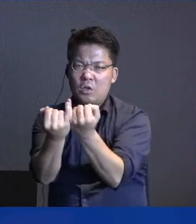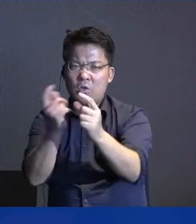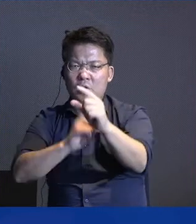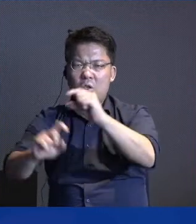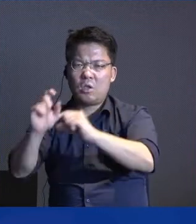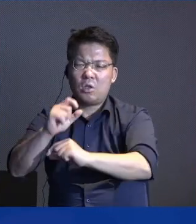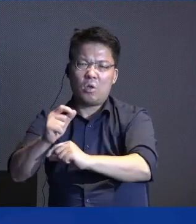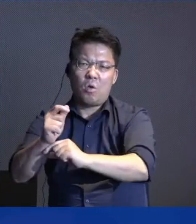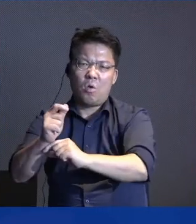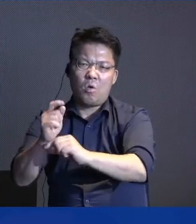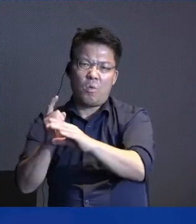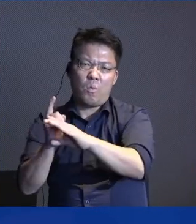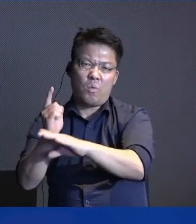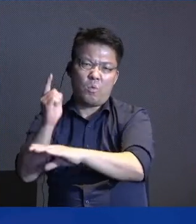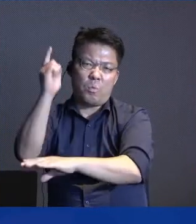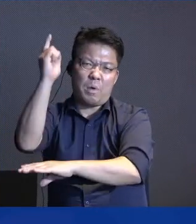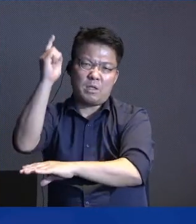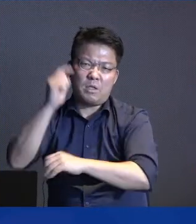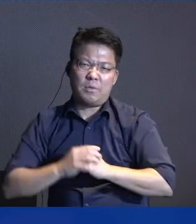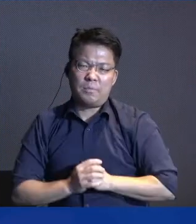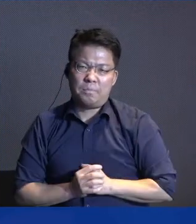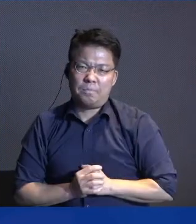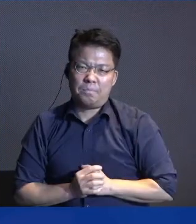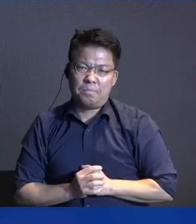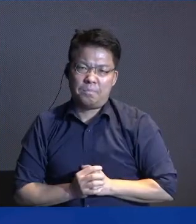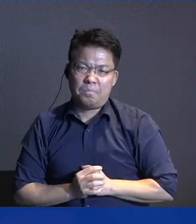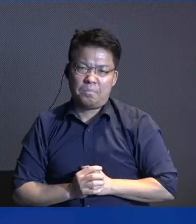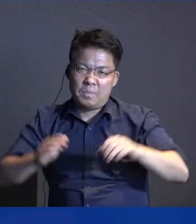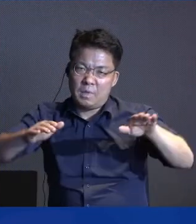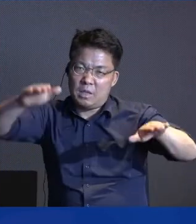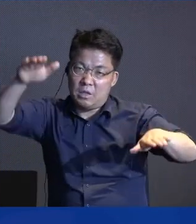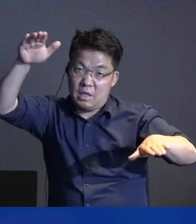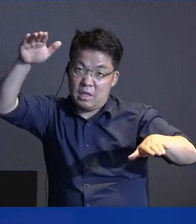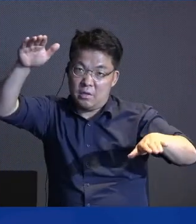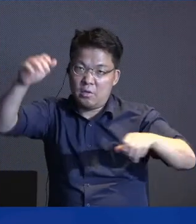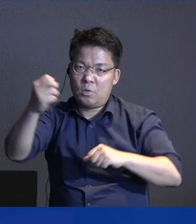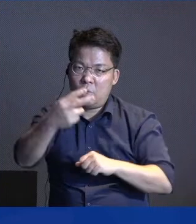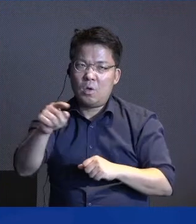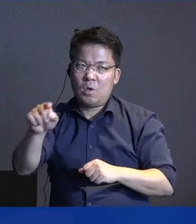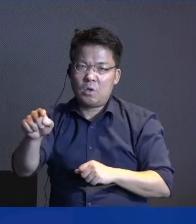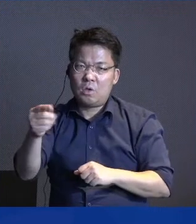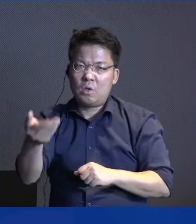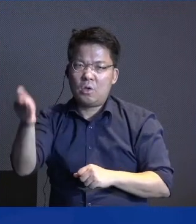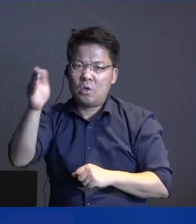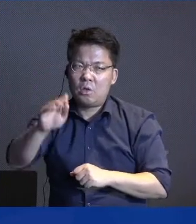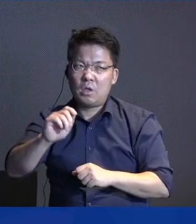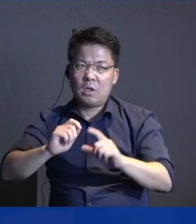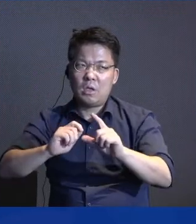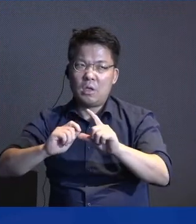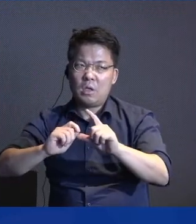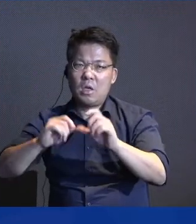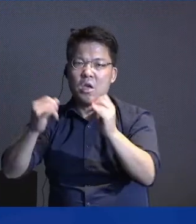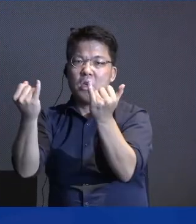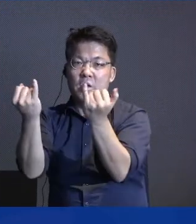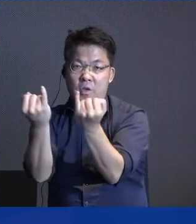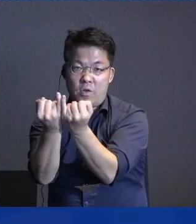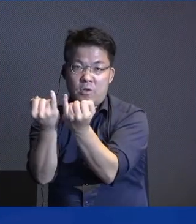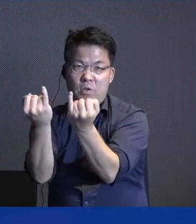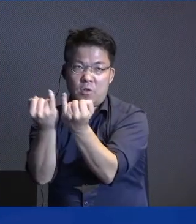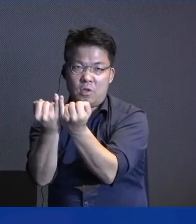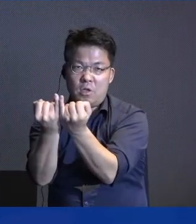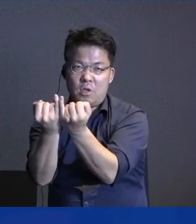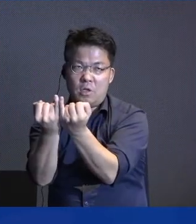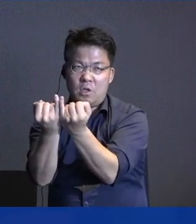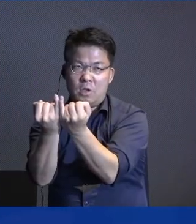suicidal ideation, females accounted for considerably more than to older men. This